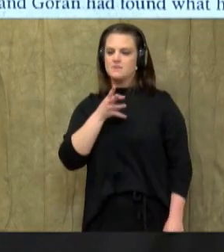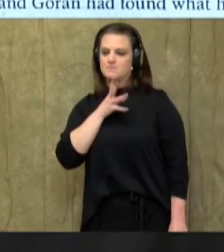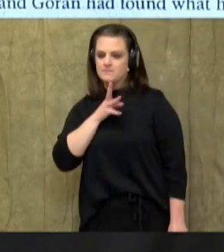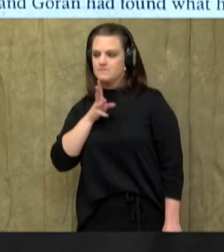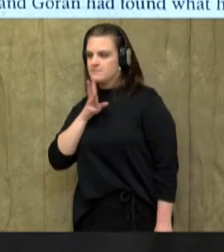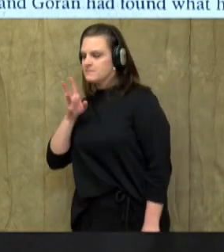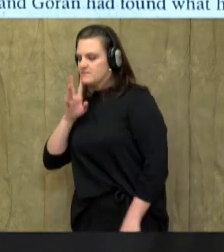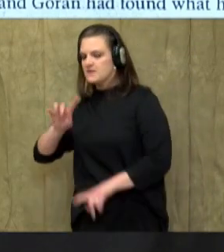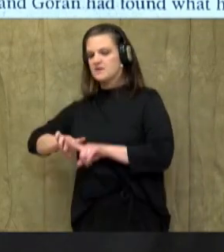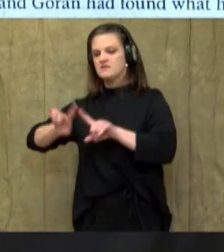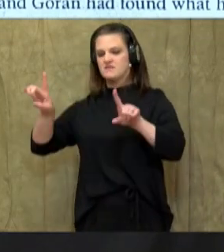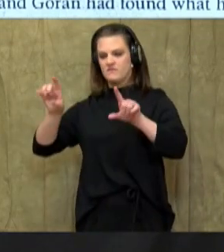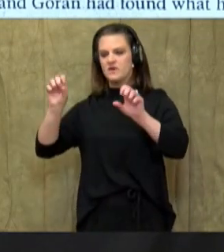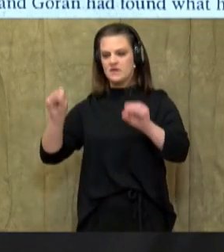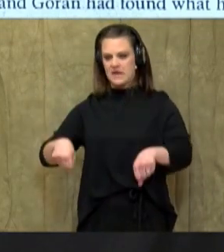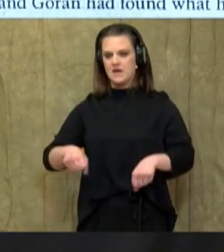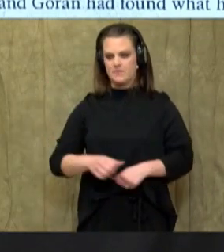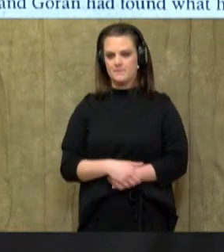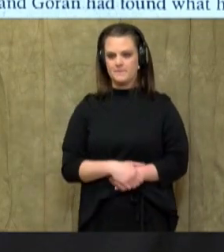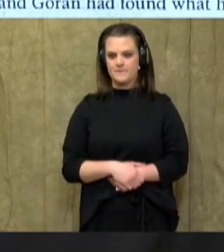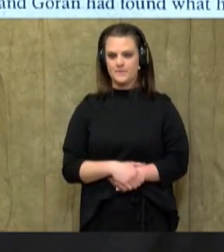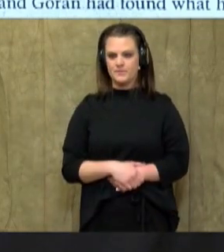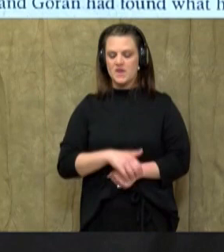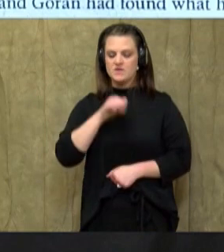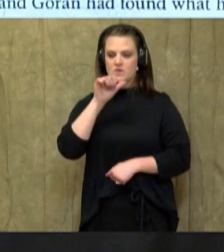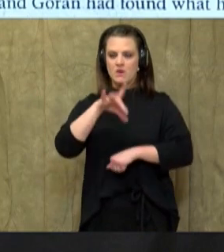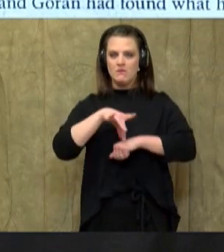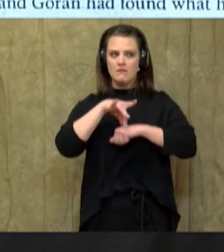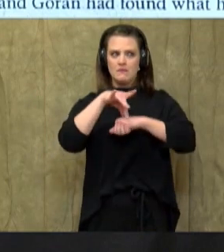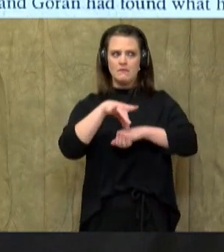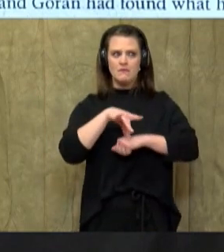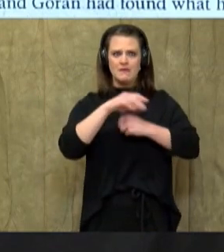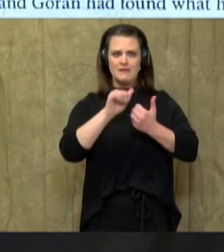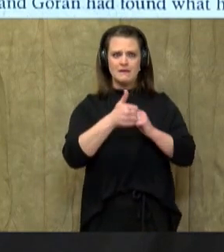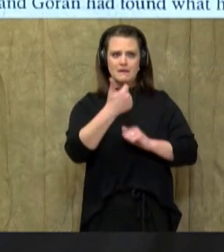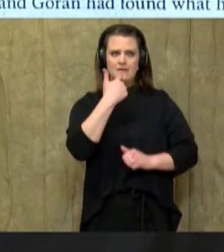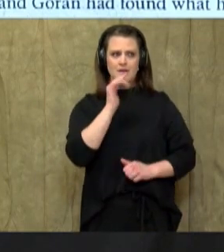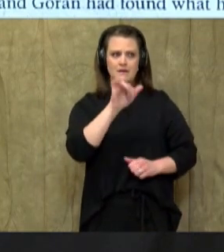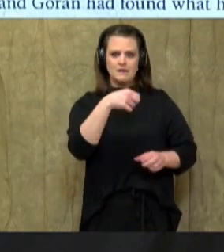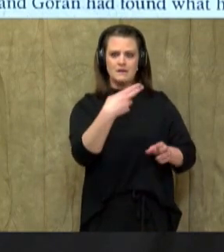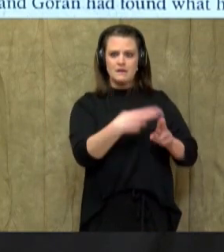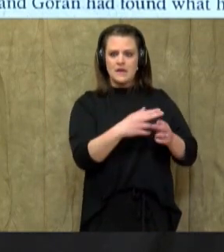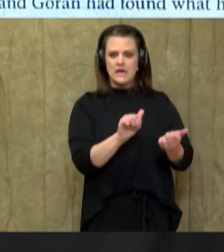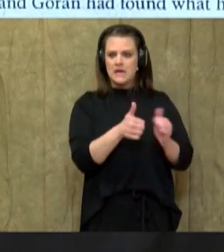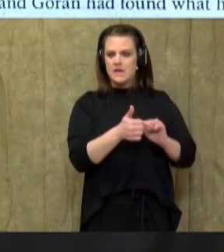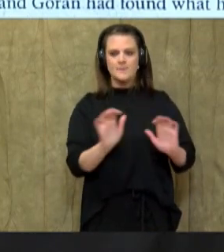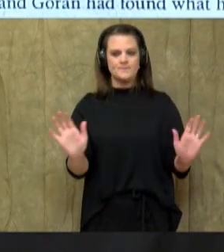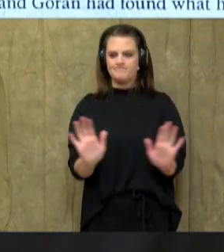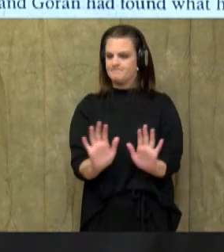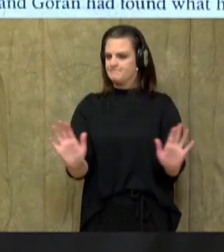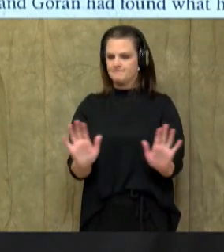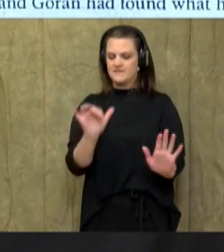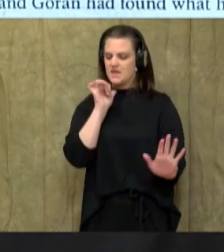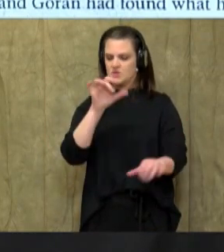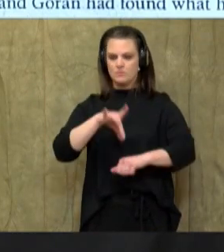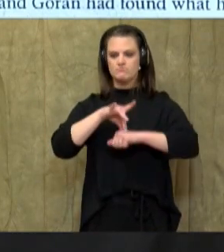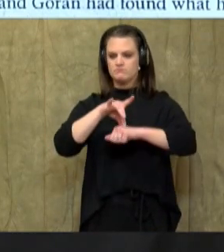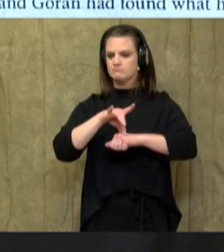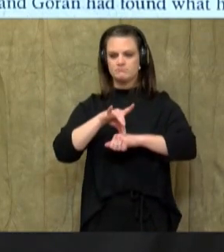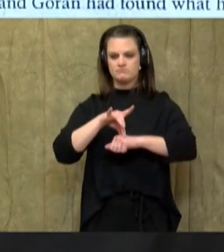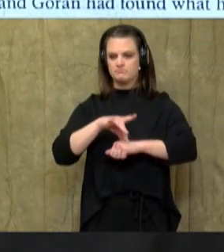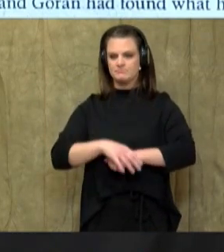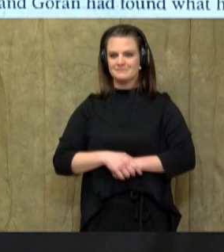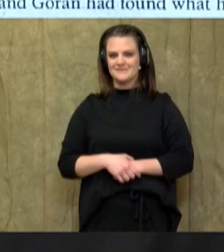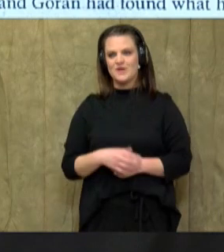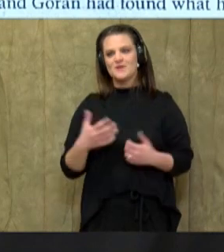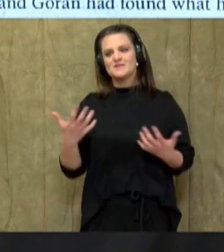different pronunciations. So don't worry and don't stress yourself out about that. Okay, boys and girls? Well,